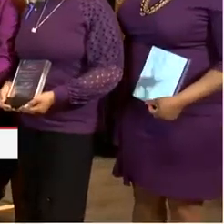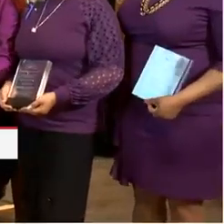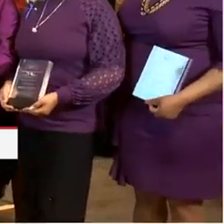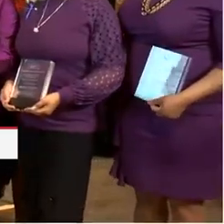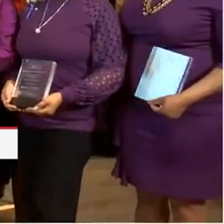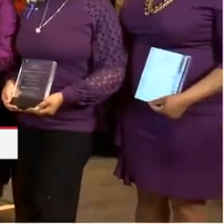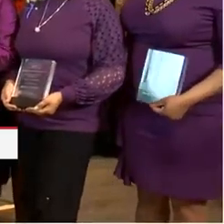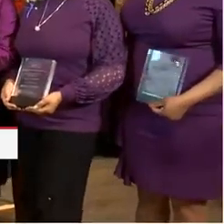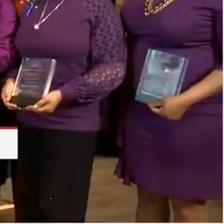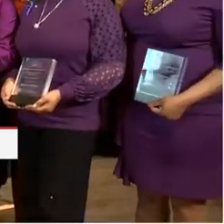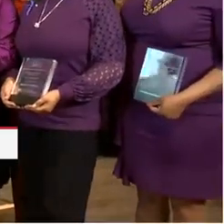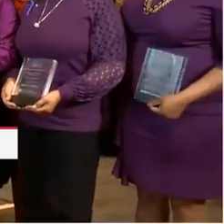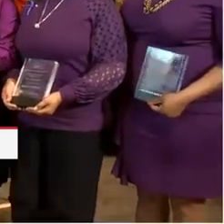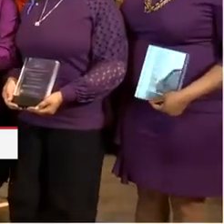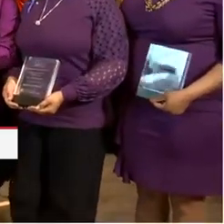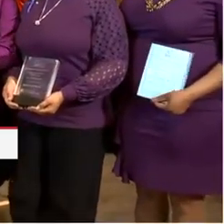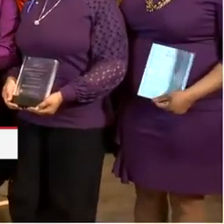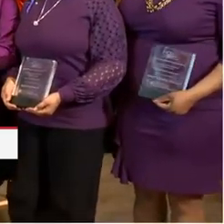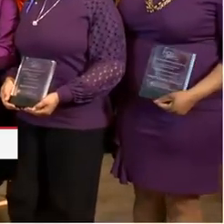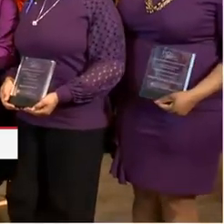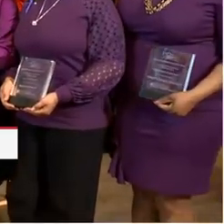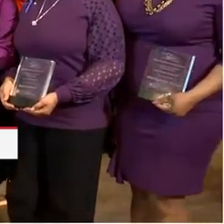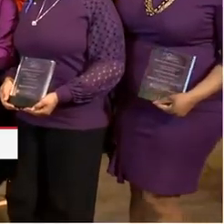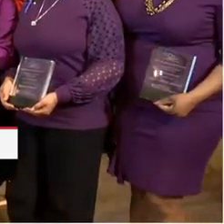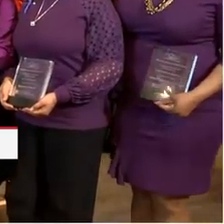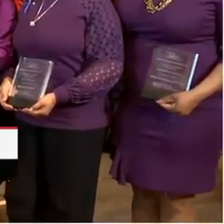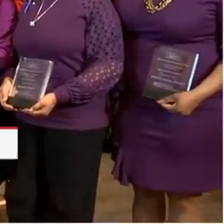Madam Mayor, one right here.